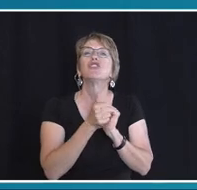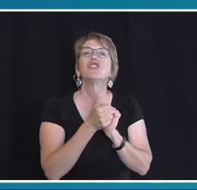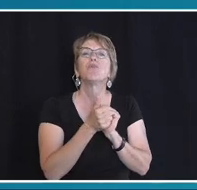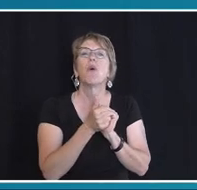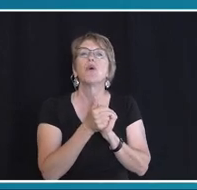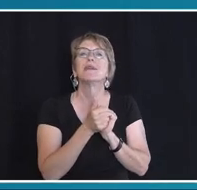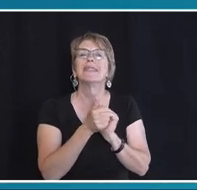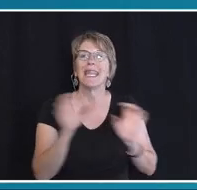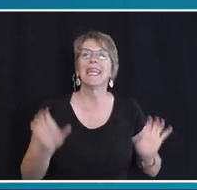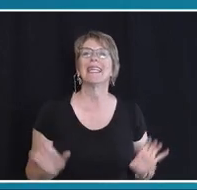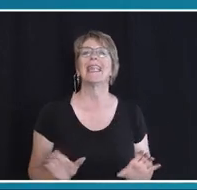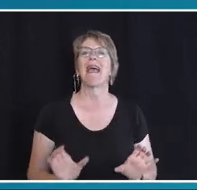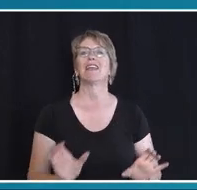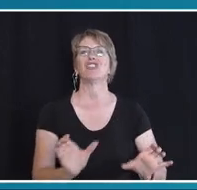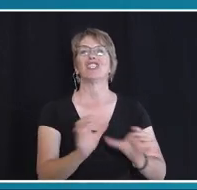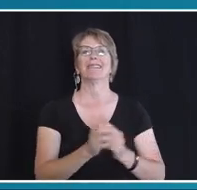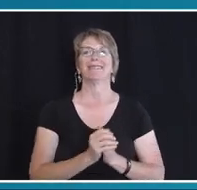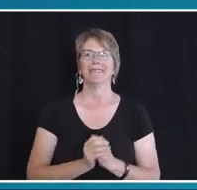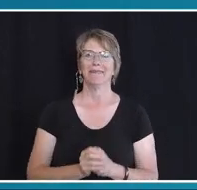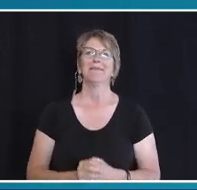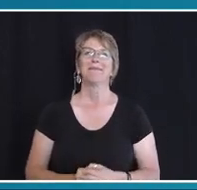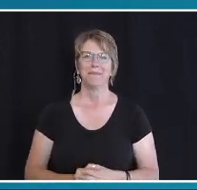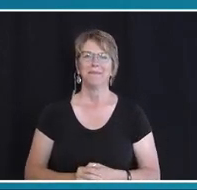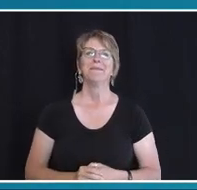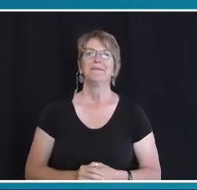in action.